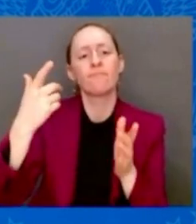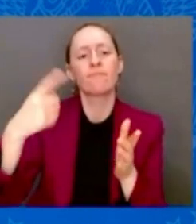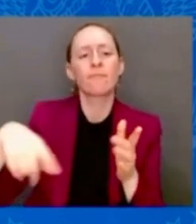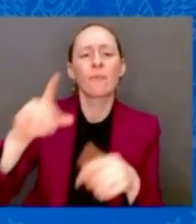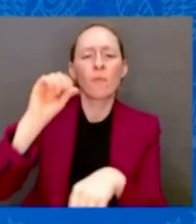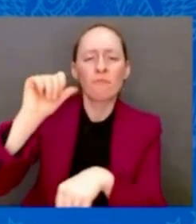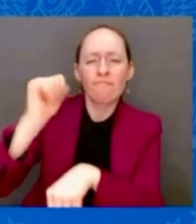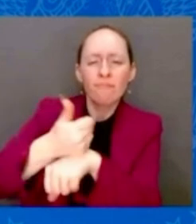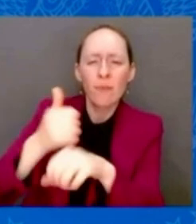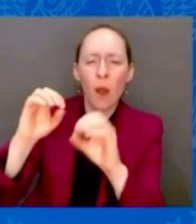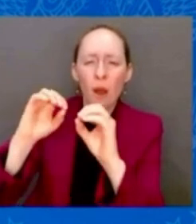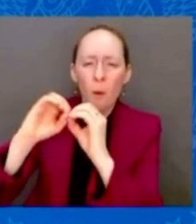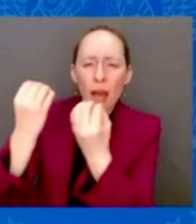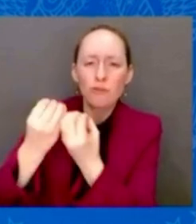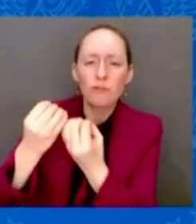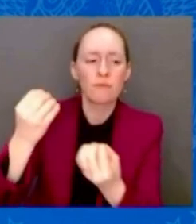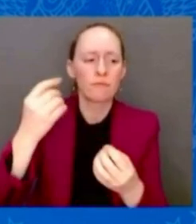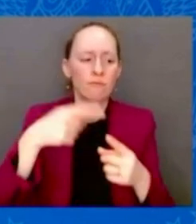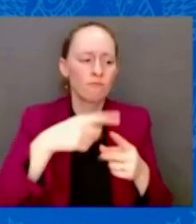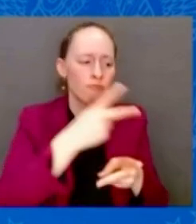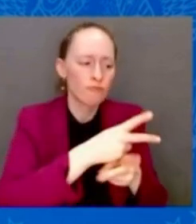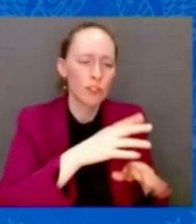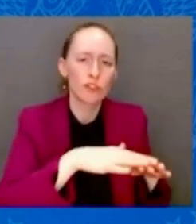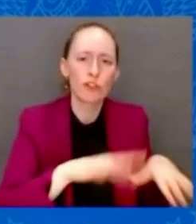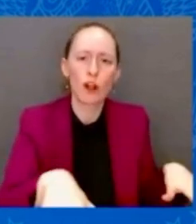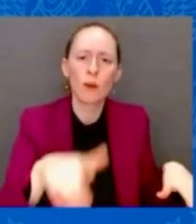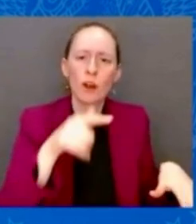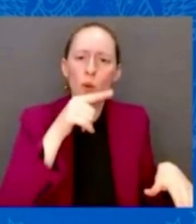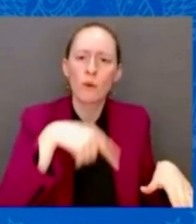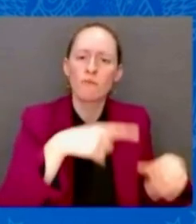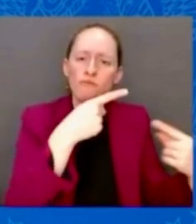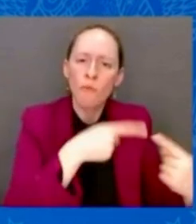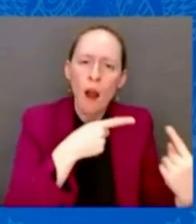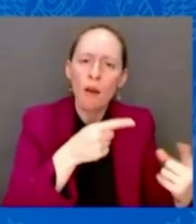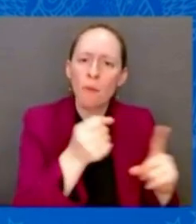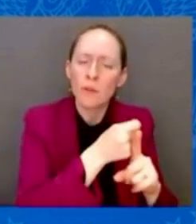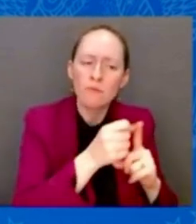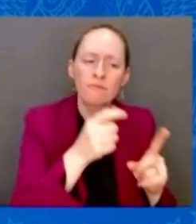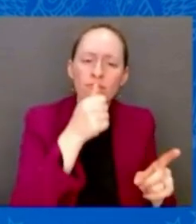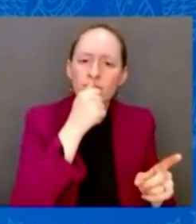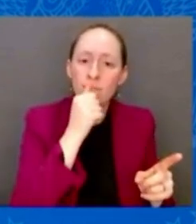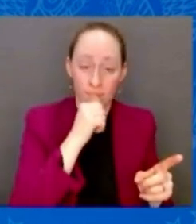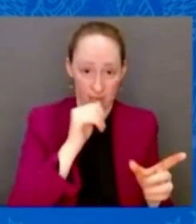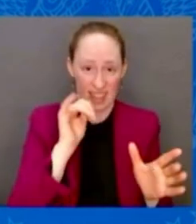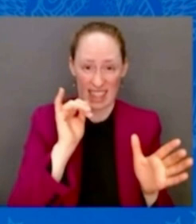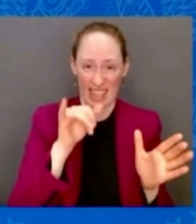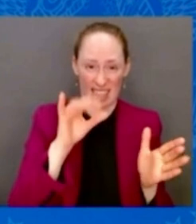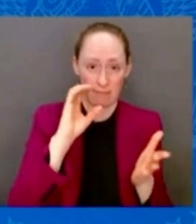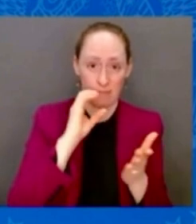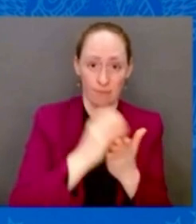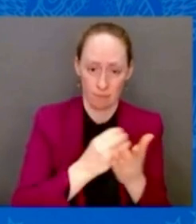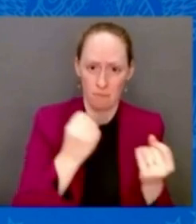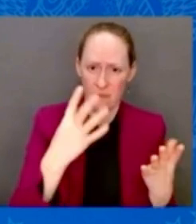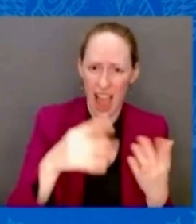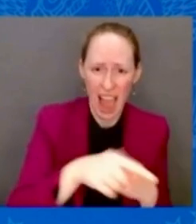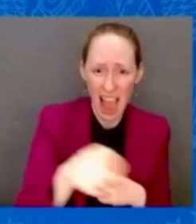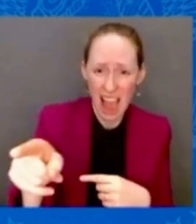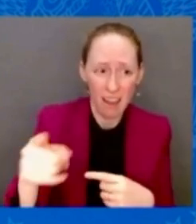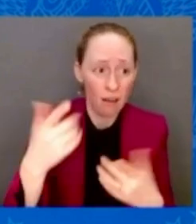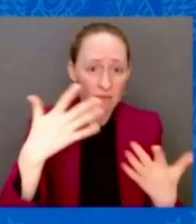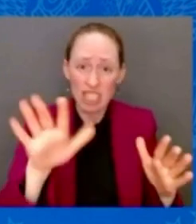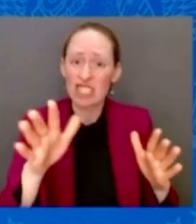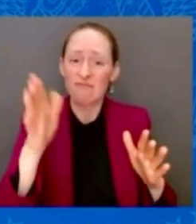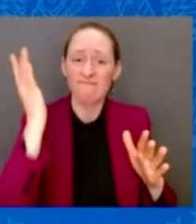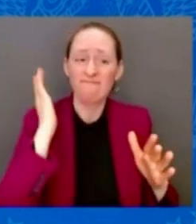He was given a number of awards, Bronze Star, Conspicuous